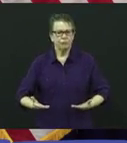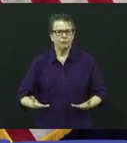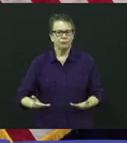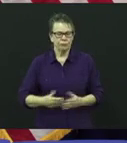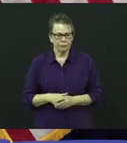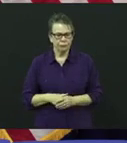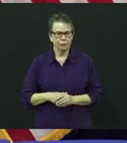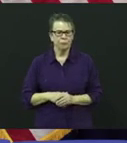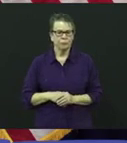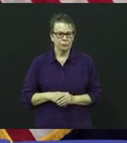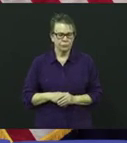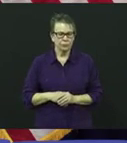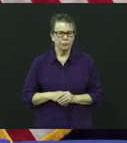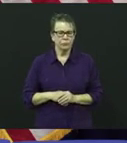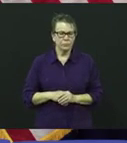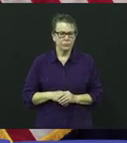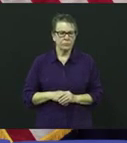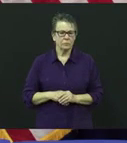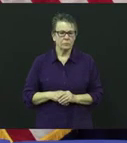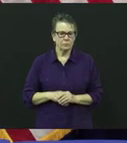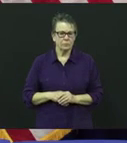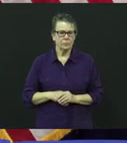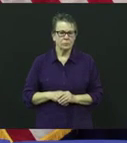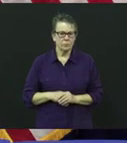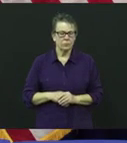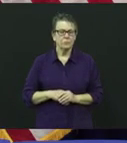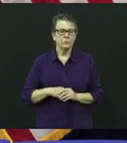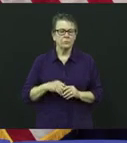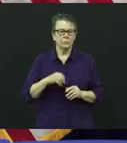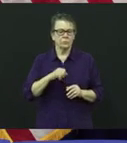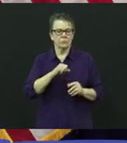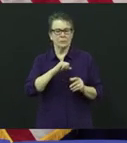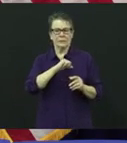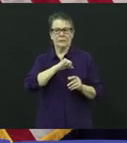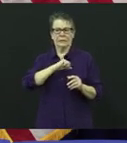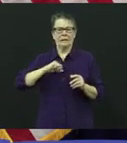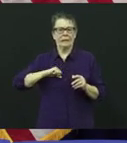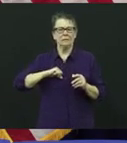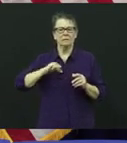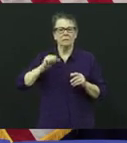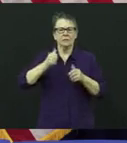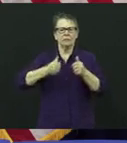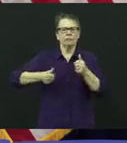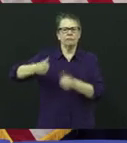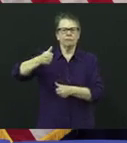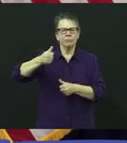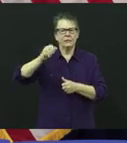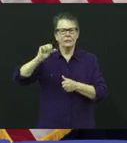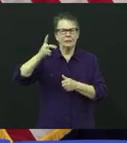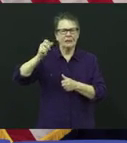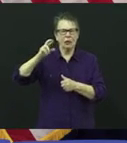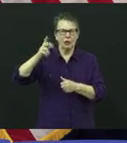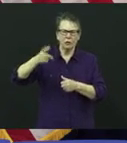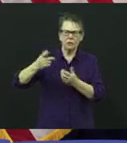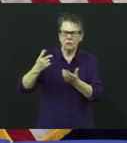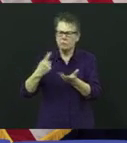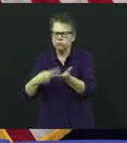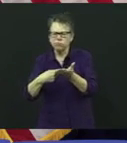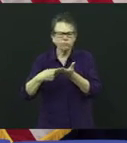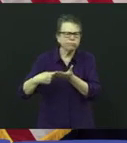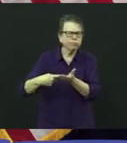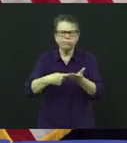leadership from both sides of the aisle. Minority Leader Bramnick and I had an exchange today. I just sent